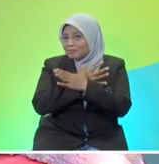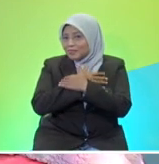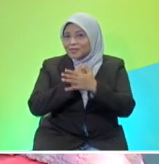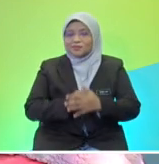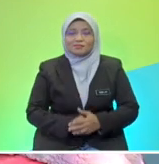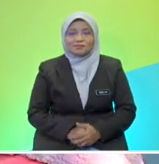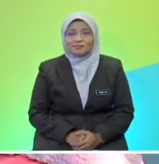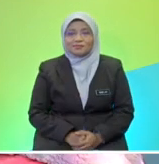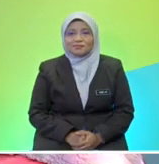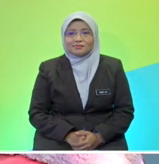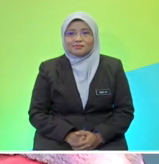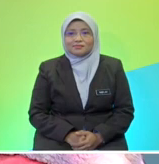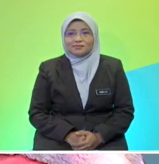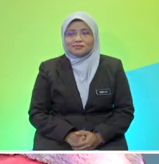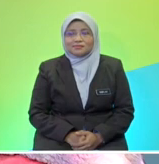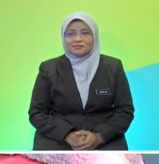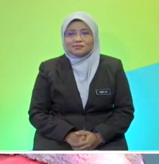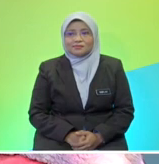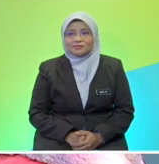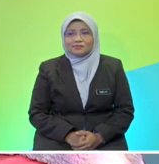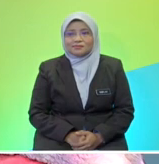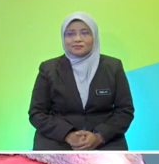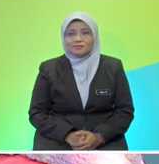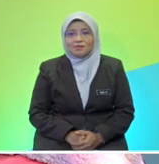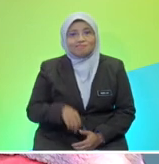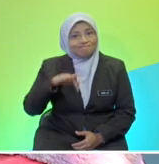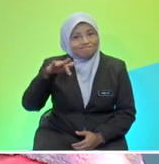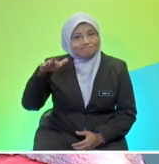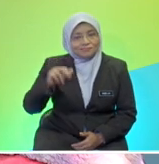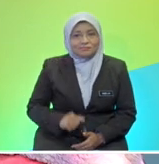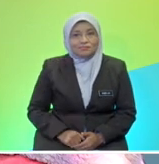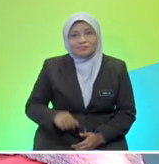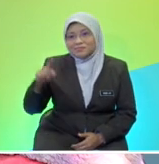bear. Okay, let's spell. All right.